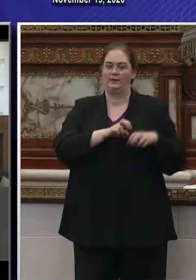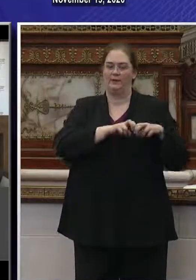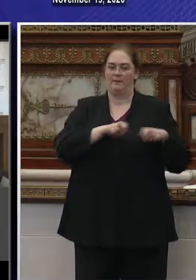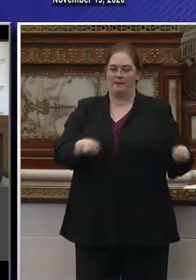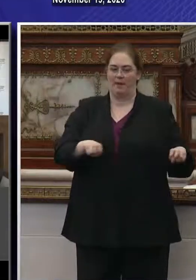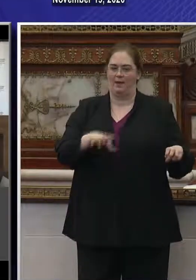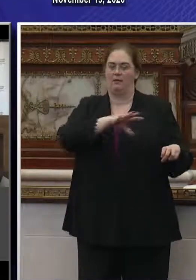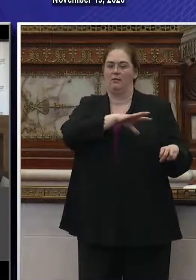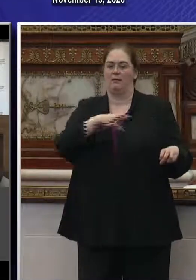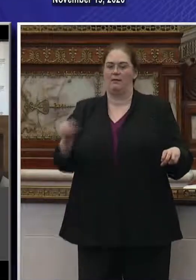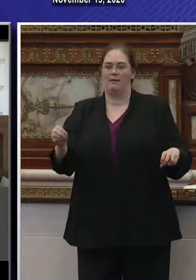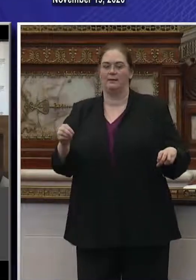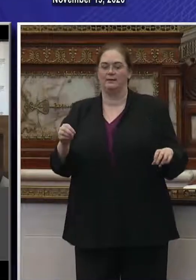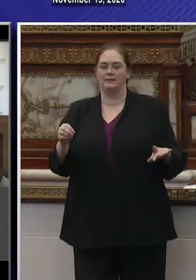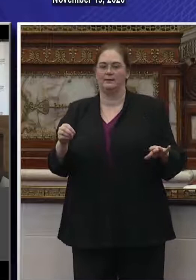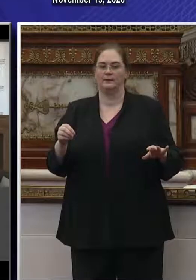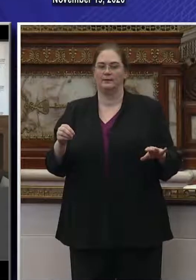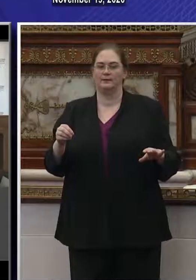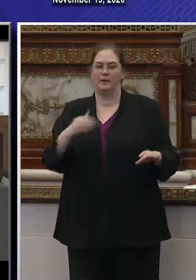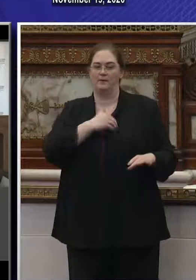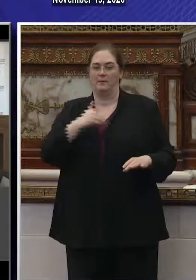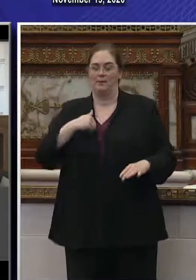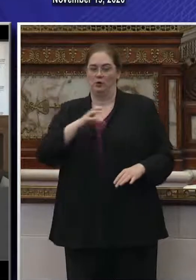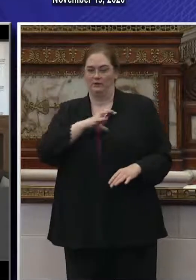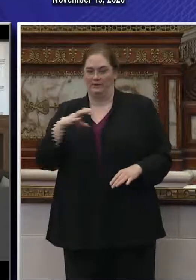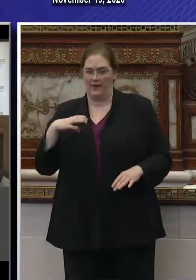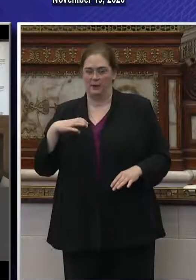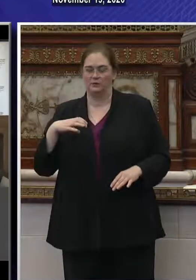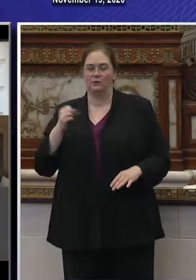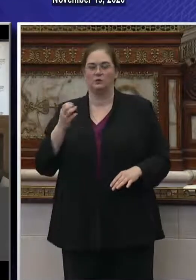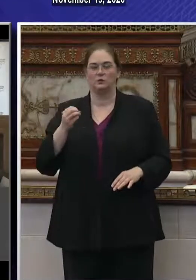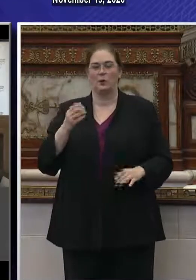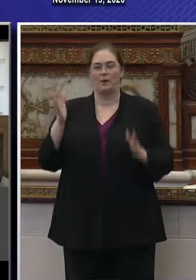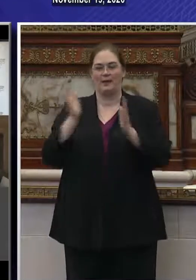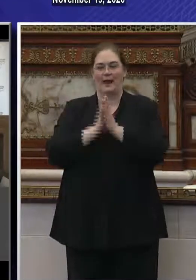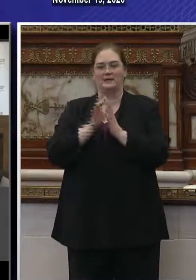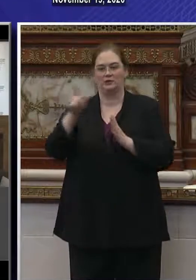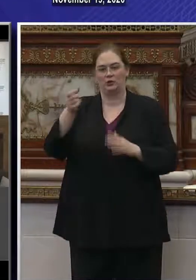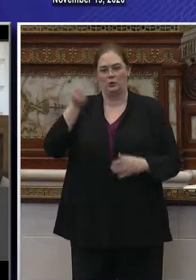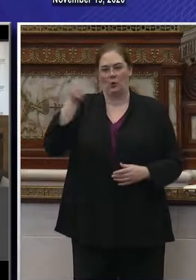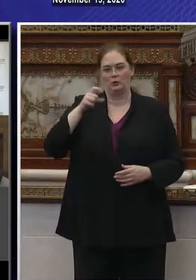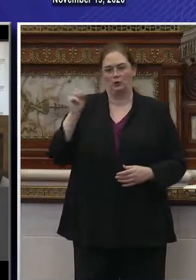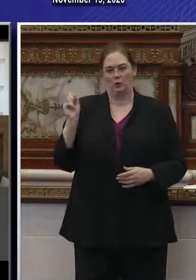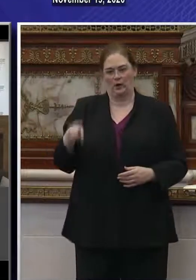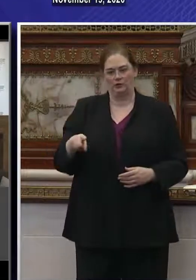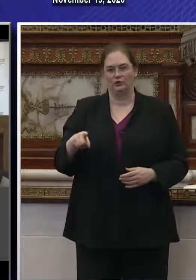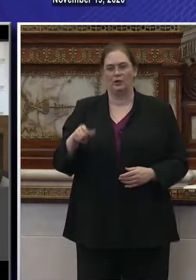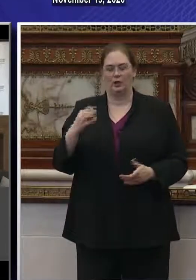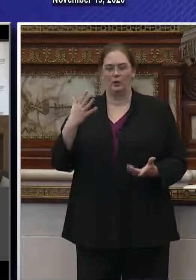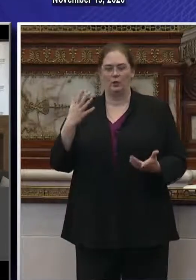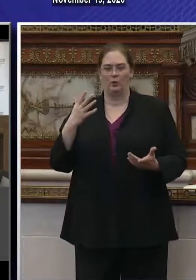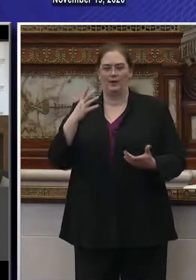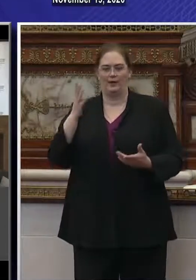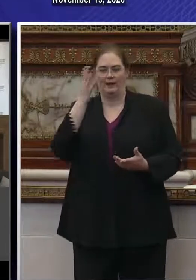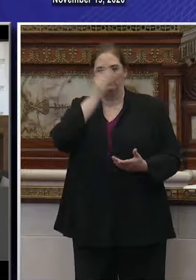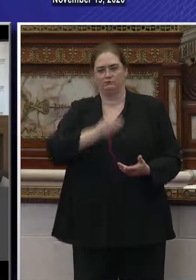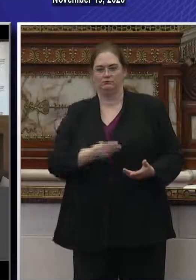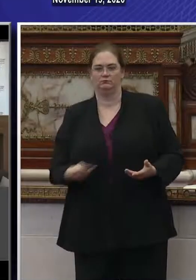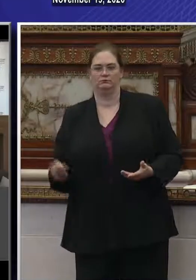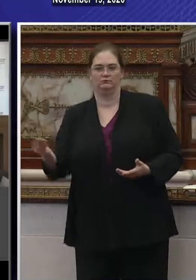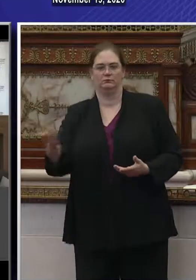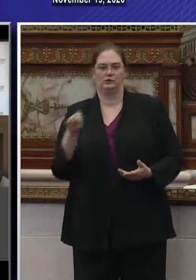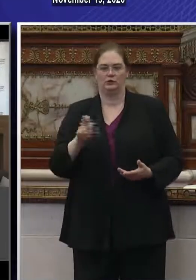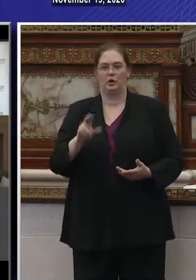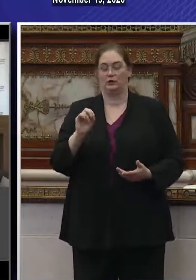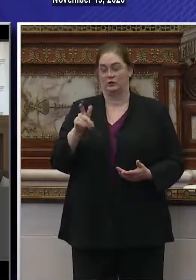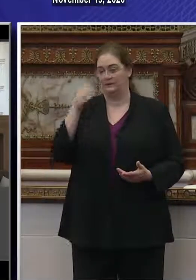panel and the members of council. So I'm going to ask that you hold your question and we can get it to Dr. Nettles, if